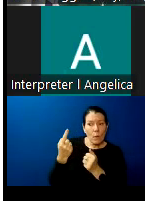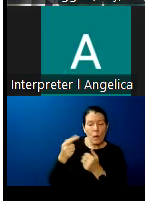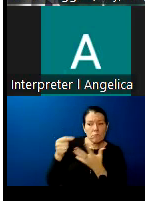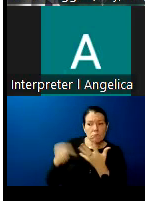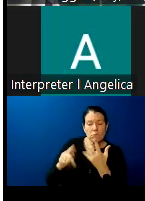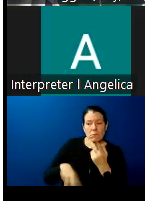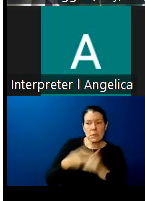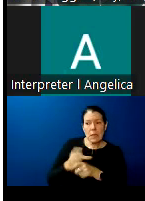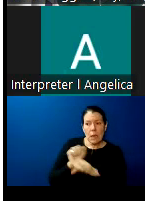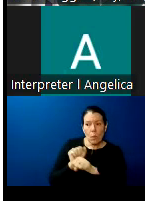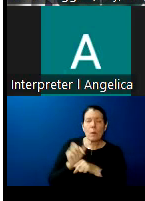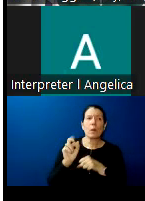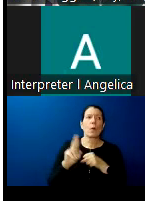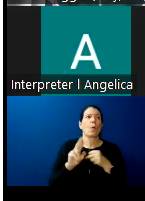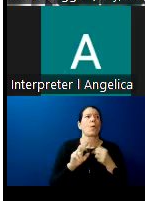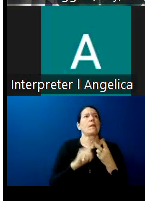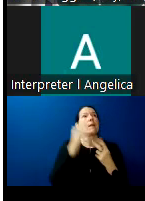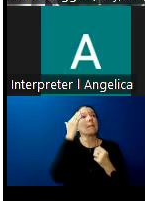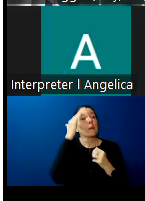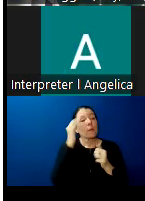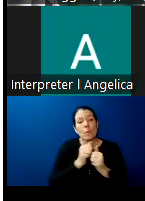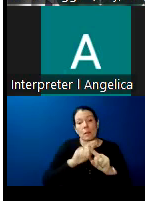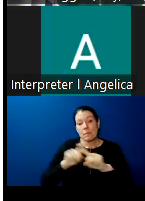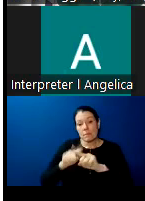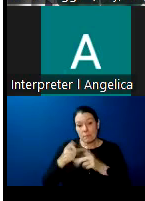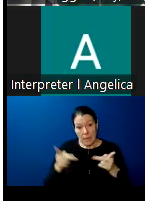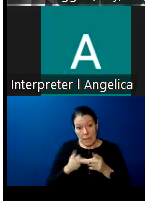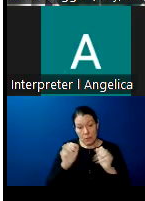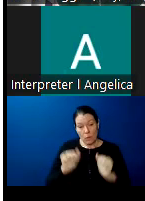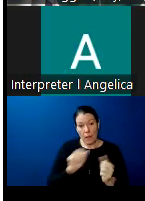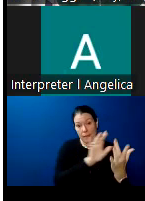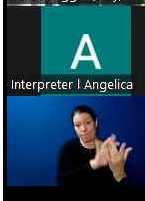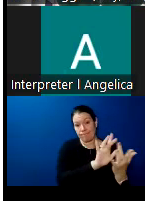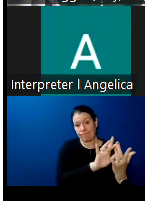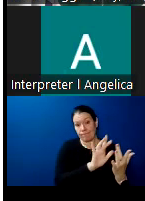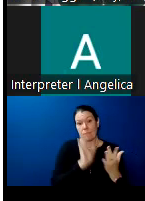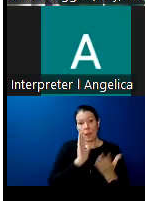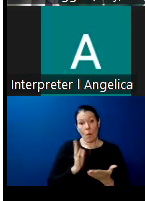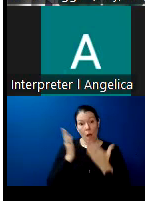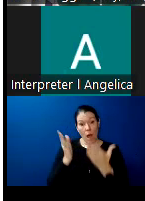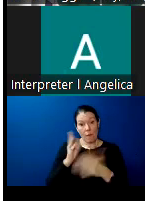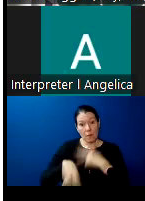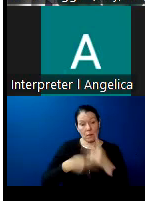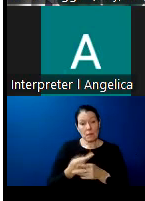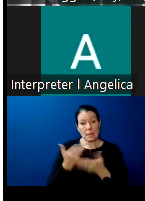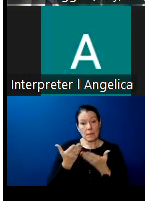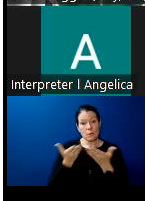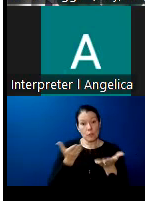of work? Or are you familiar with anywhere that we could potentially reach out to that offers these types of